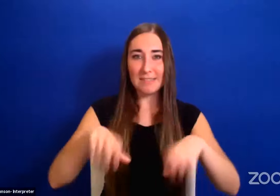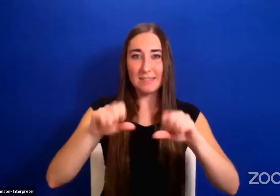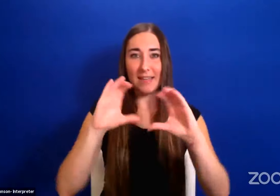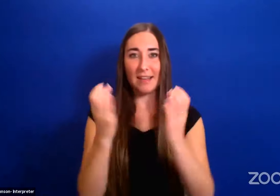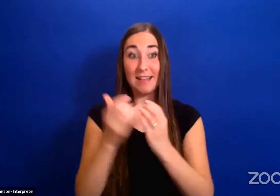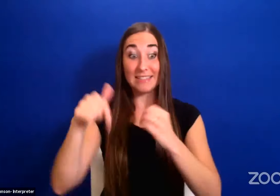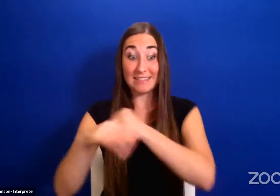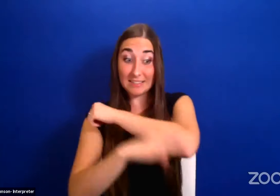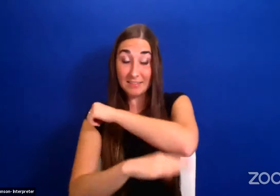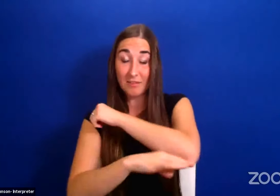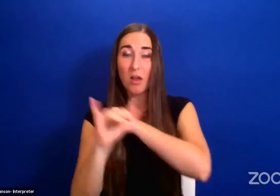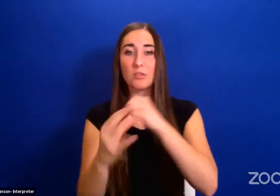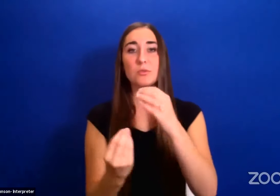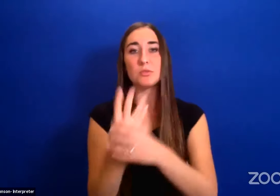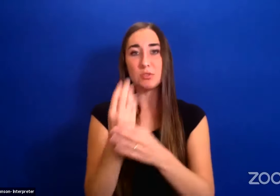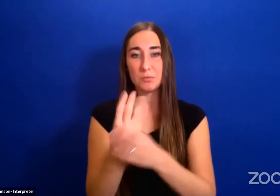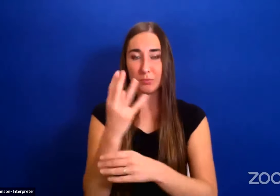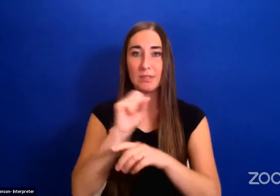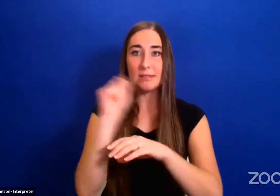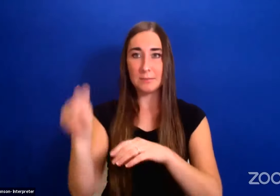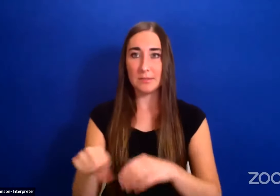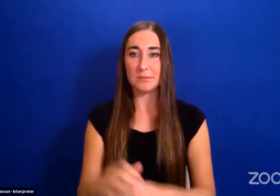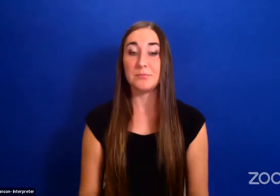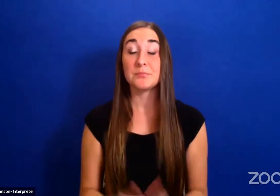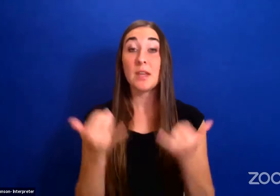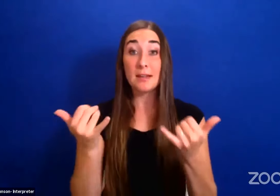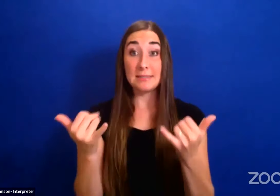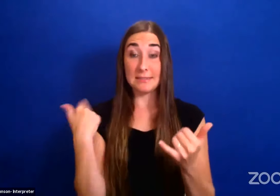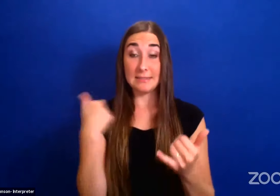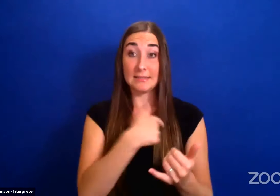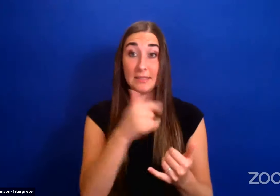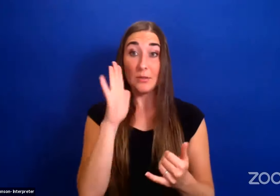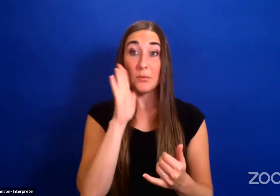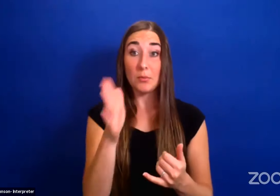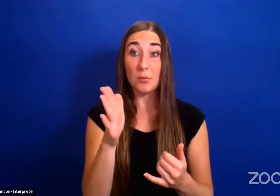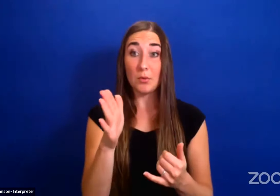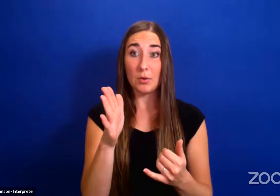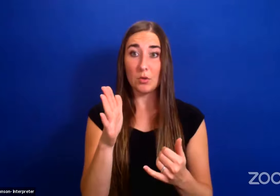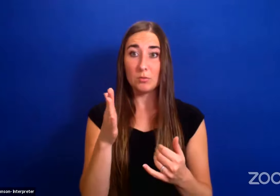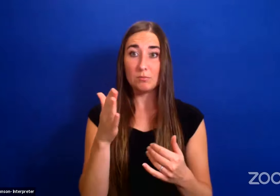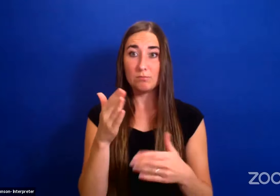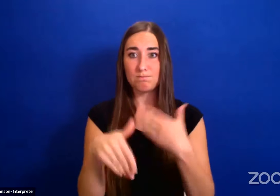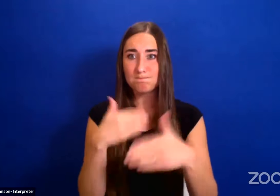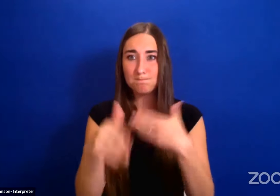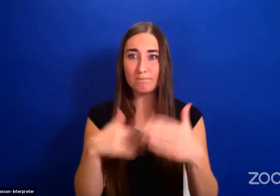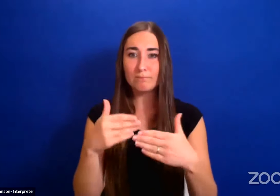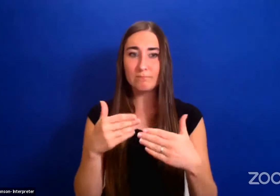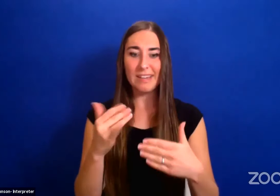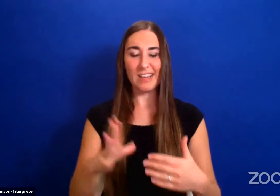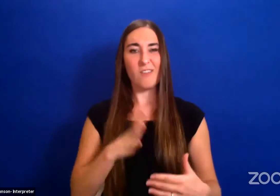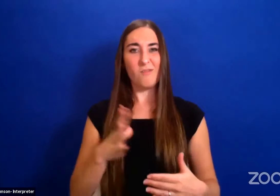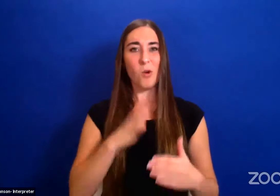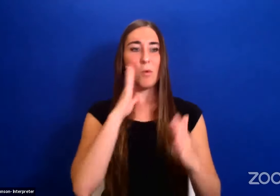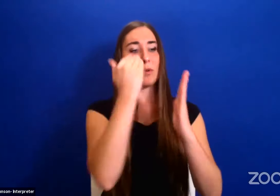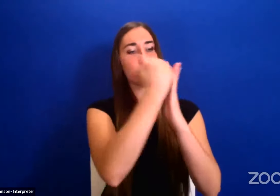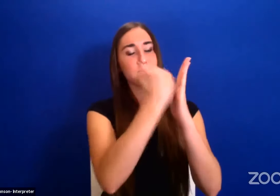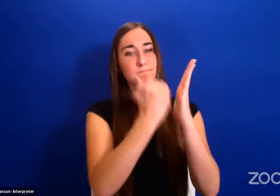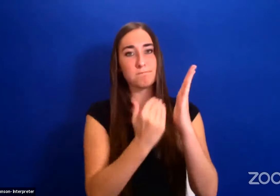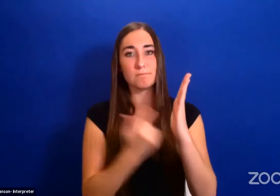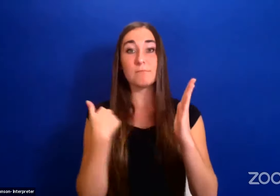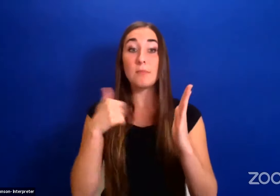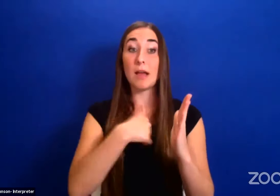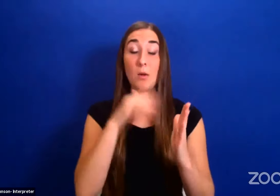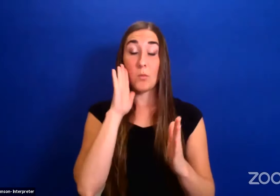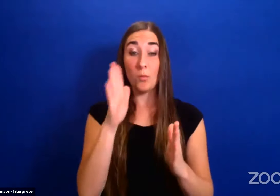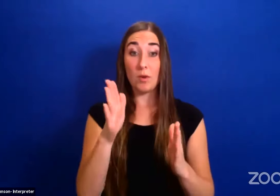this fall and spring semester. Today, we're going to move through a bit of a formal agenda. I'm going to be